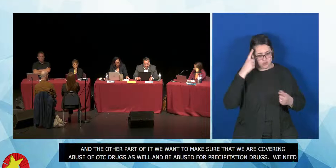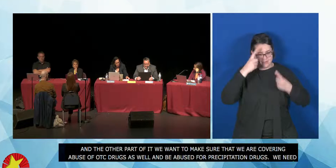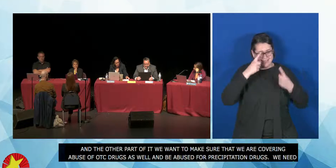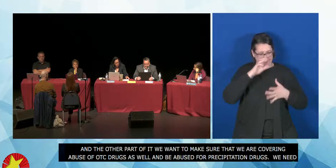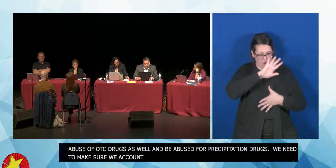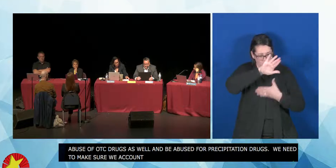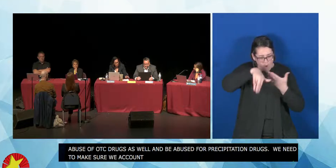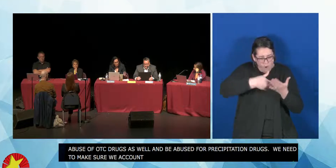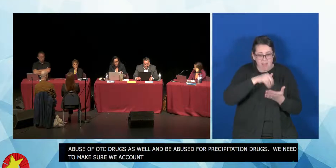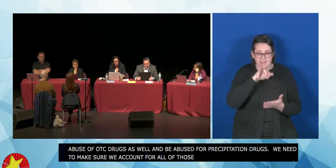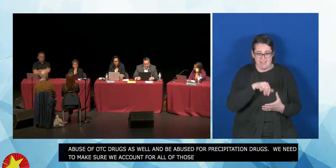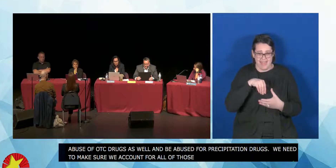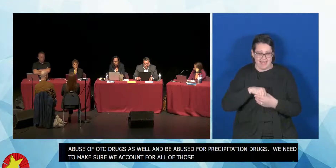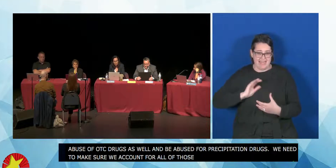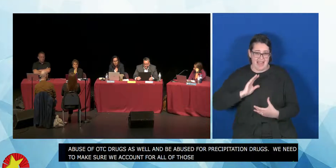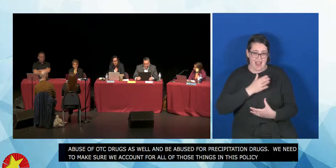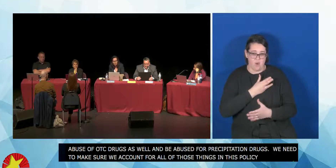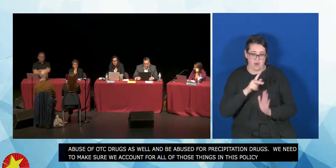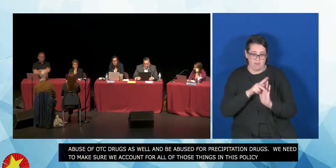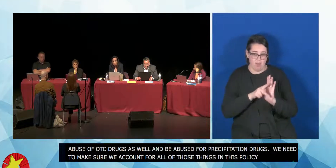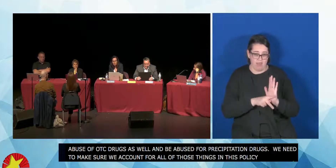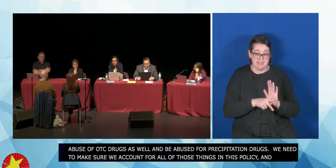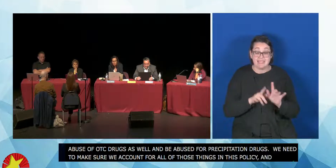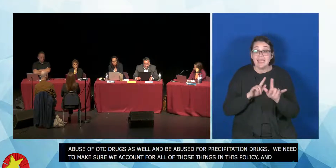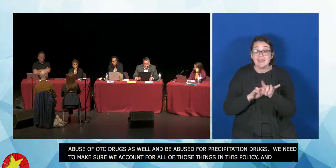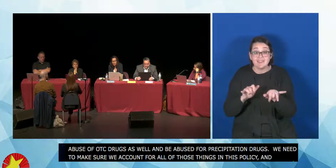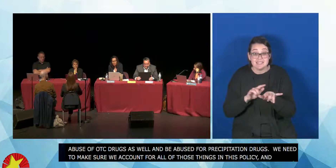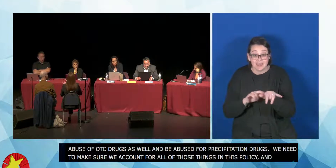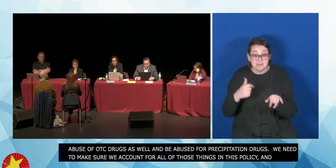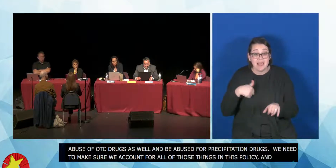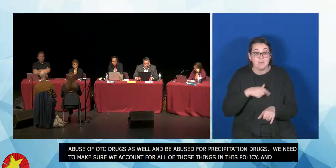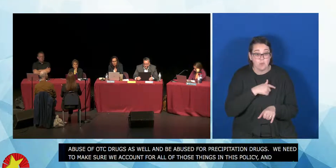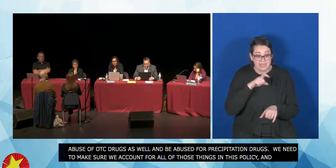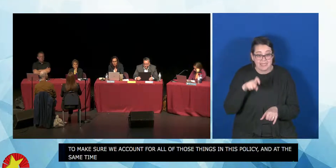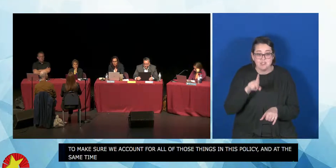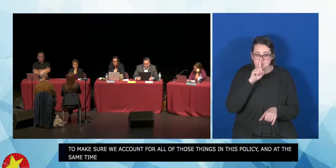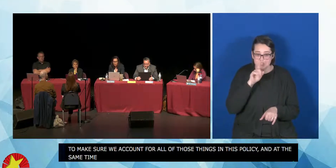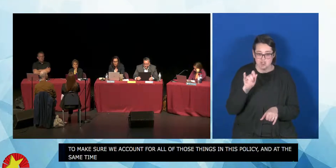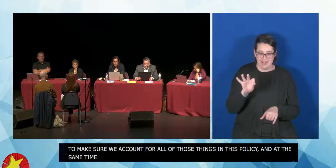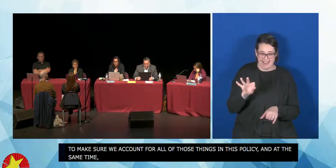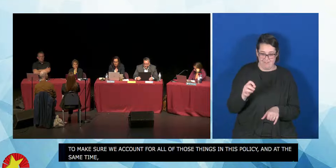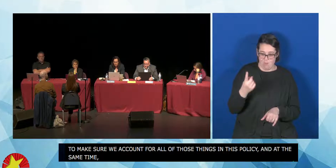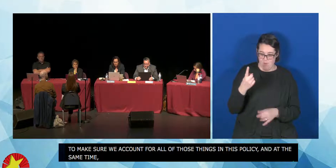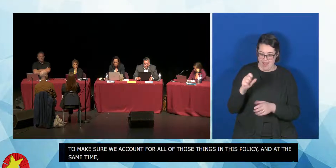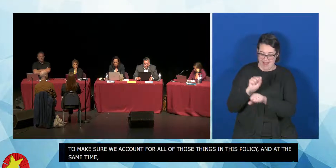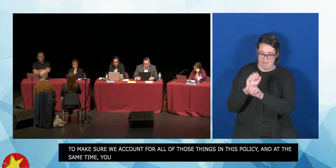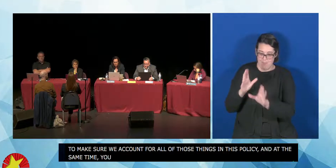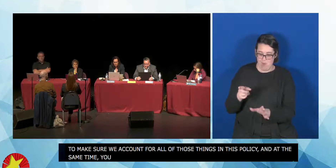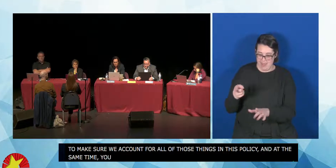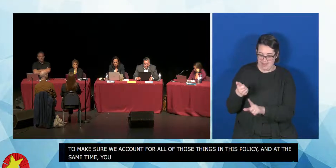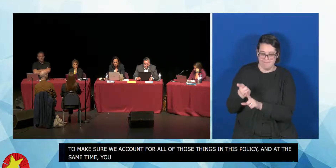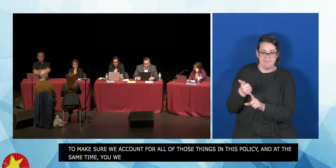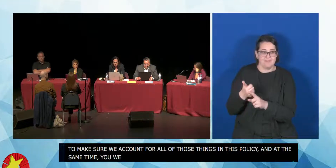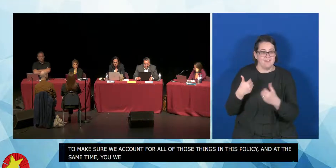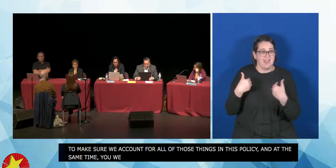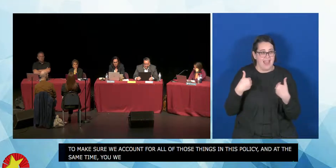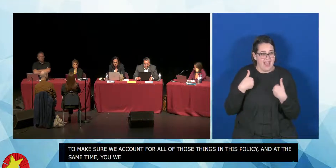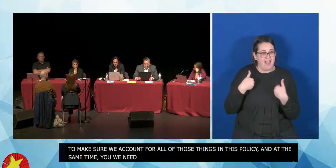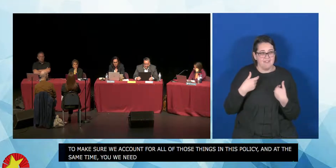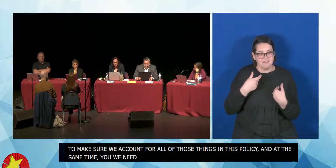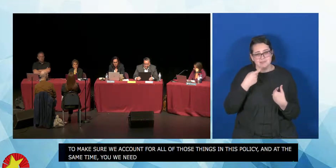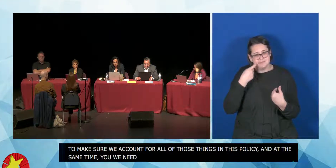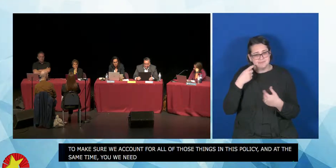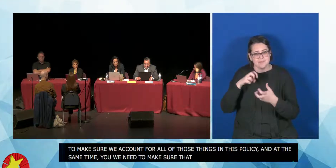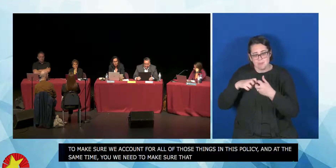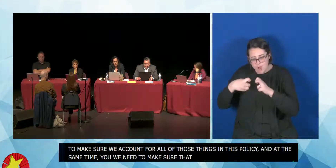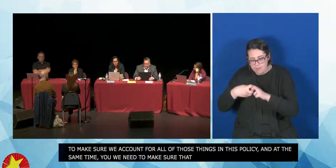in this policy. And at the same time, we need to make sure that if there is an employee that has a substance abuse problem, that we support them and they're getting